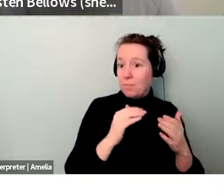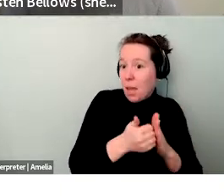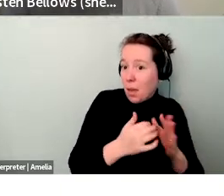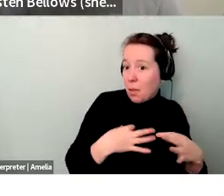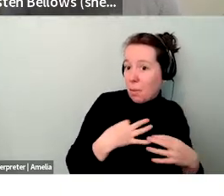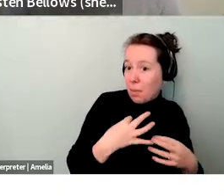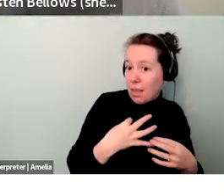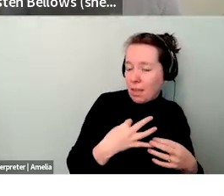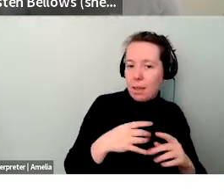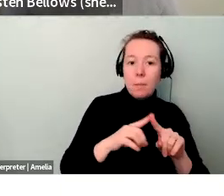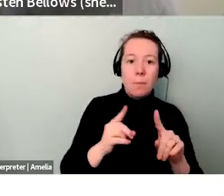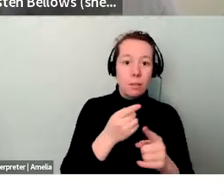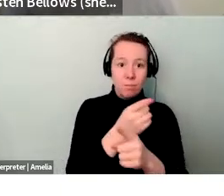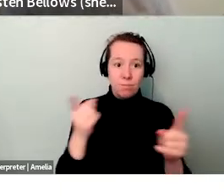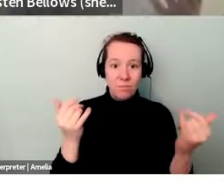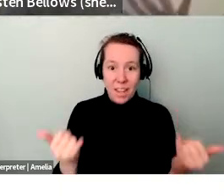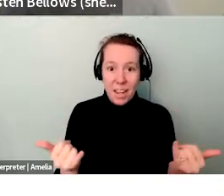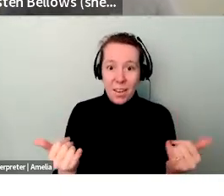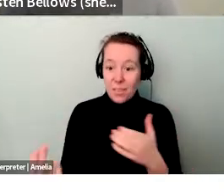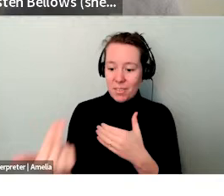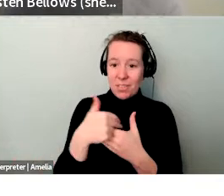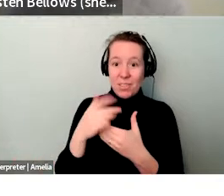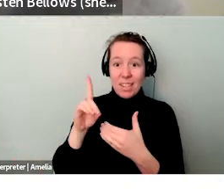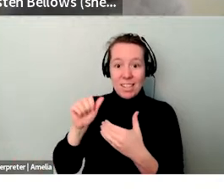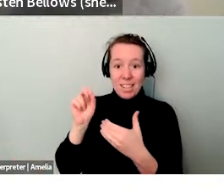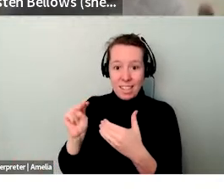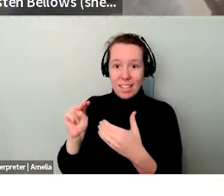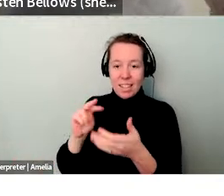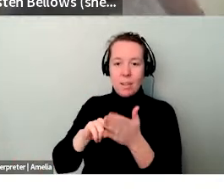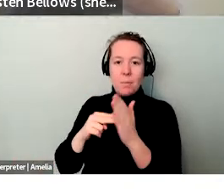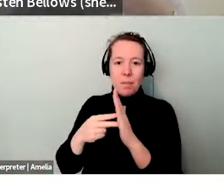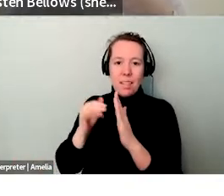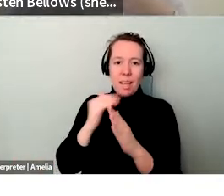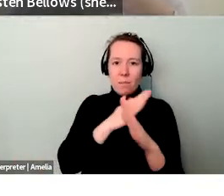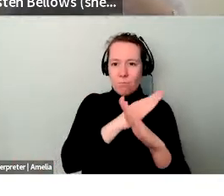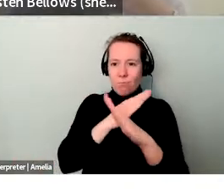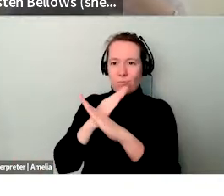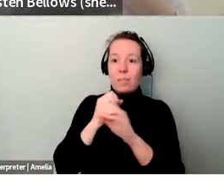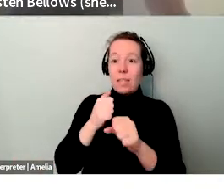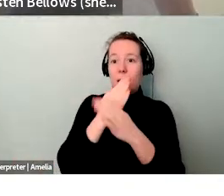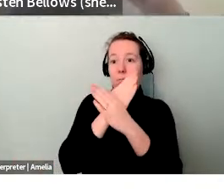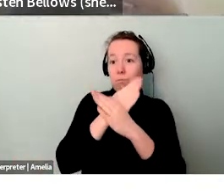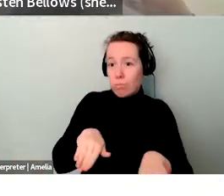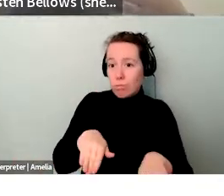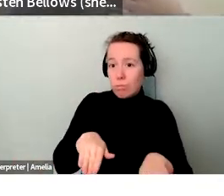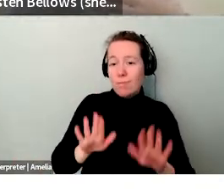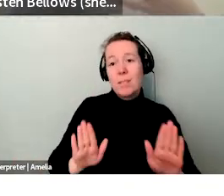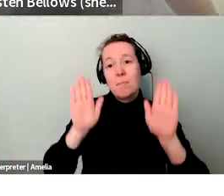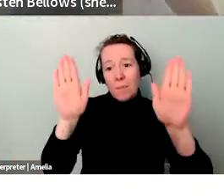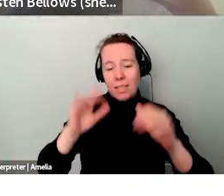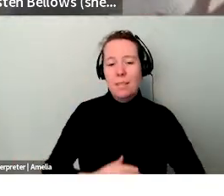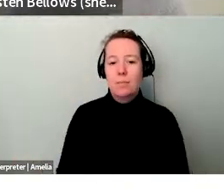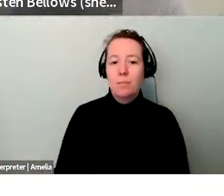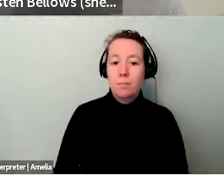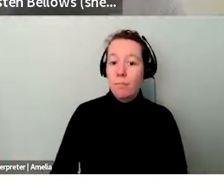who can help eliminate some of these barriers for you if they are there. So that's awesome. And then also job searching